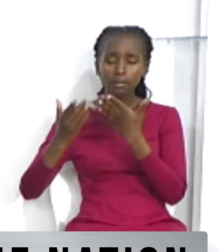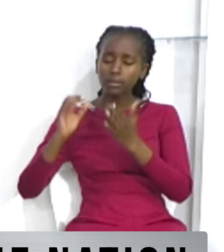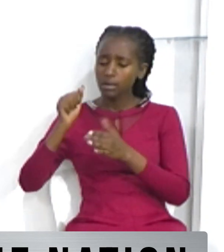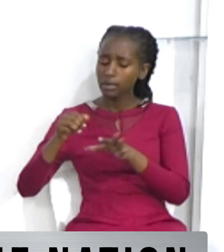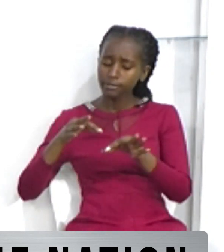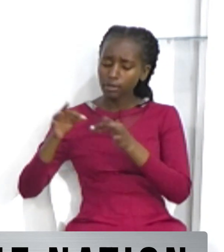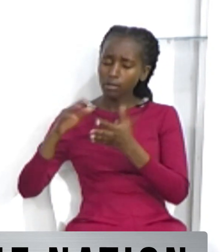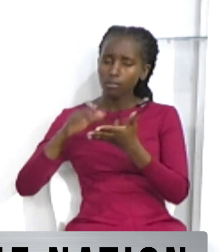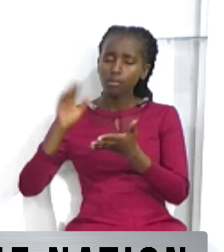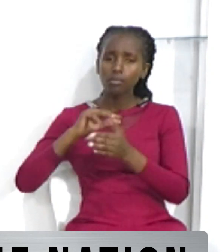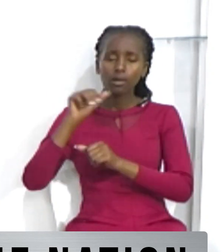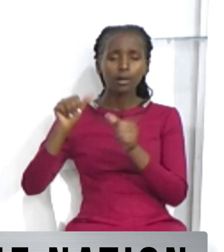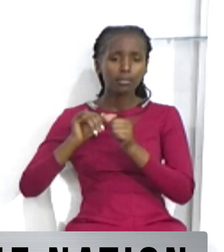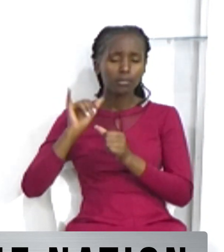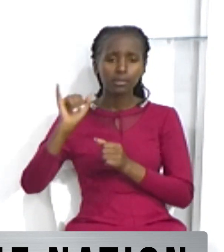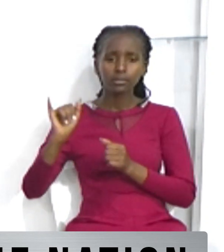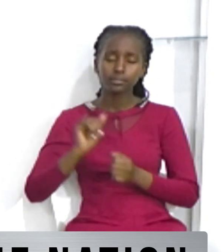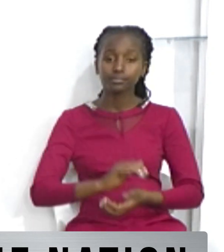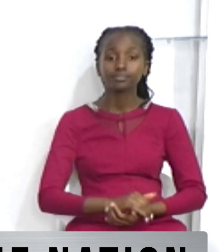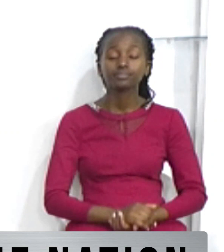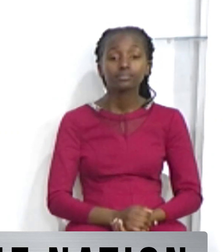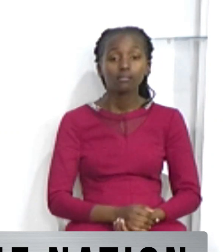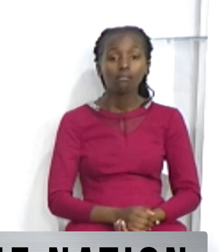and dig into that.